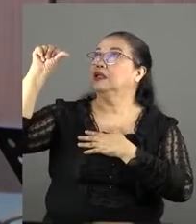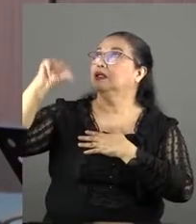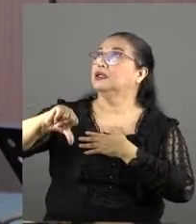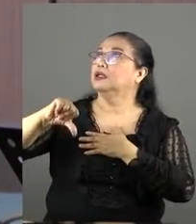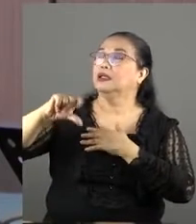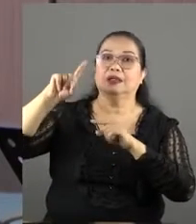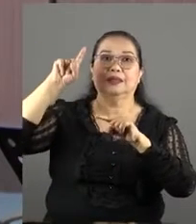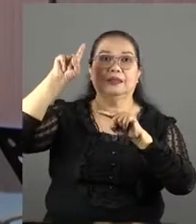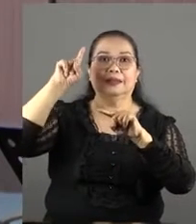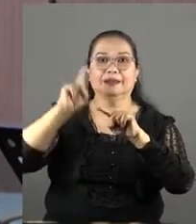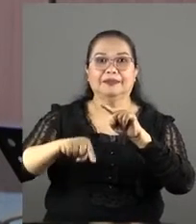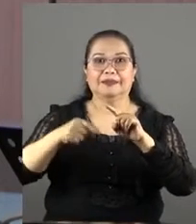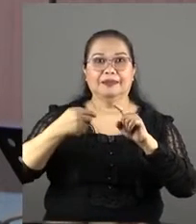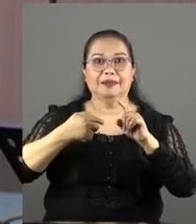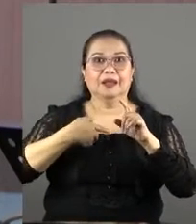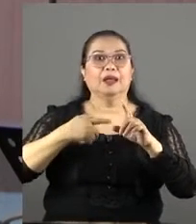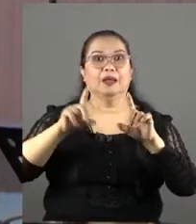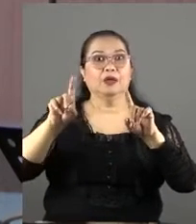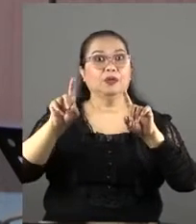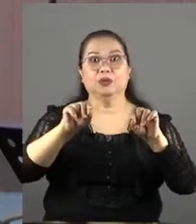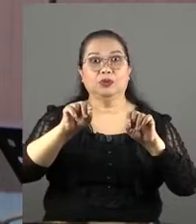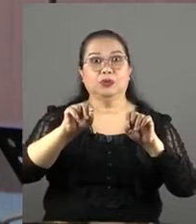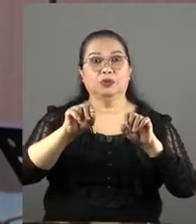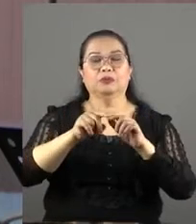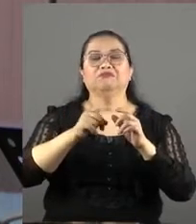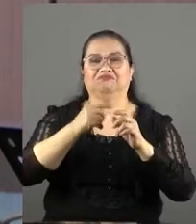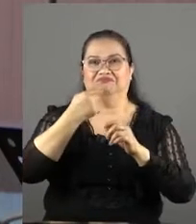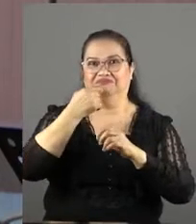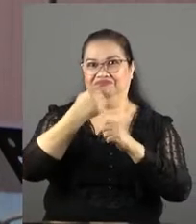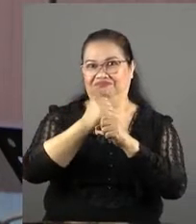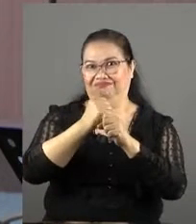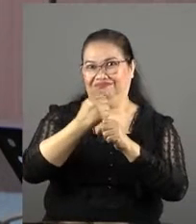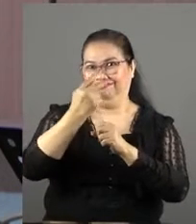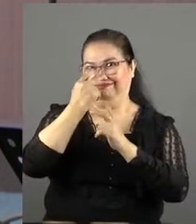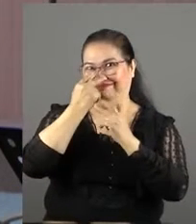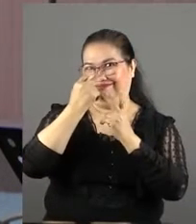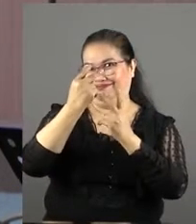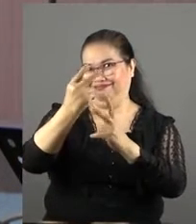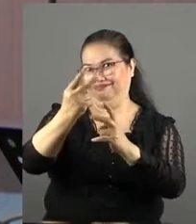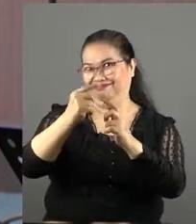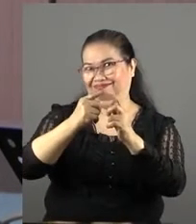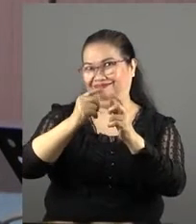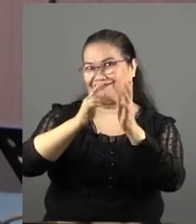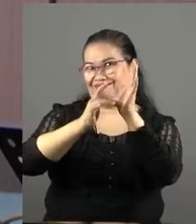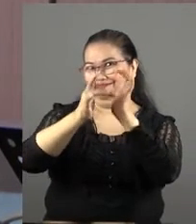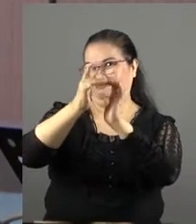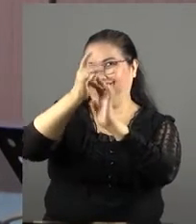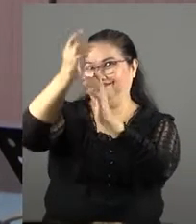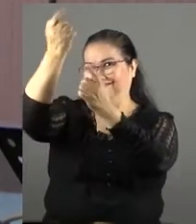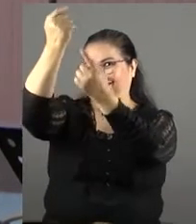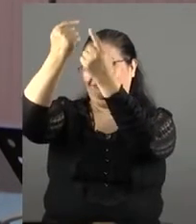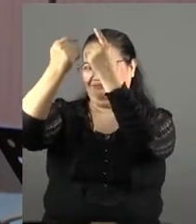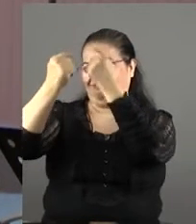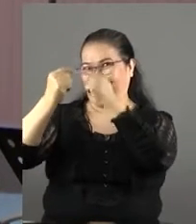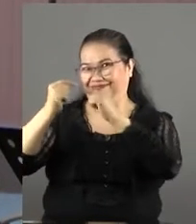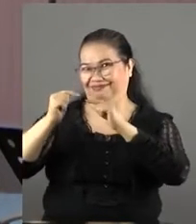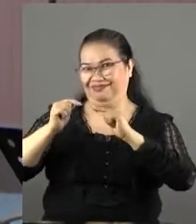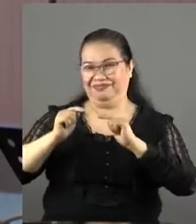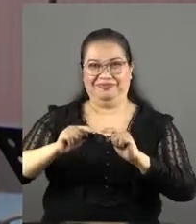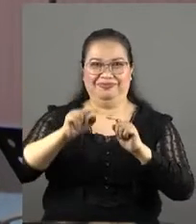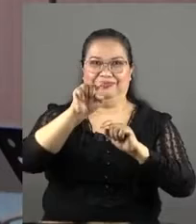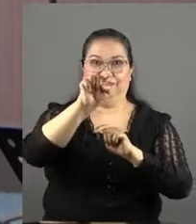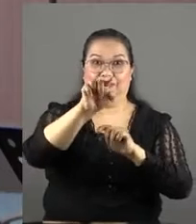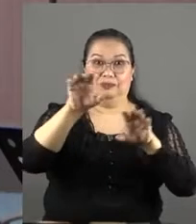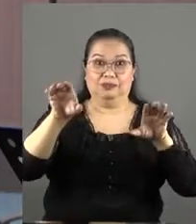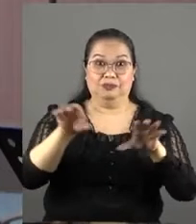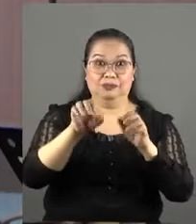And that's what it's supposed to do. It's supposed to make you look forward to a coming Messiah as you work with the